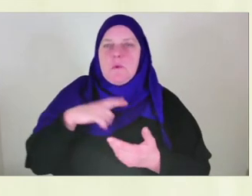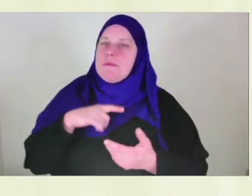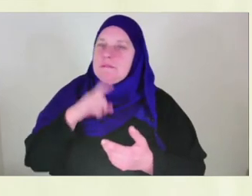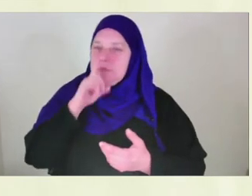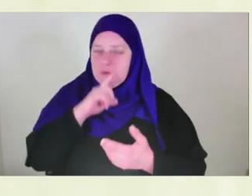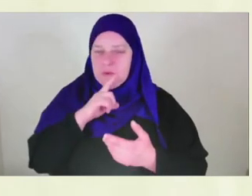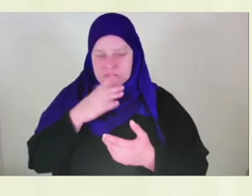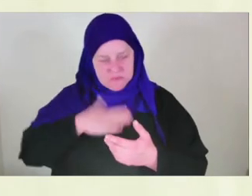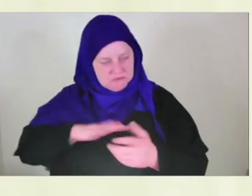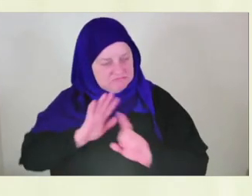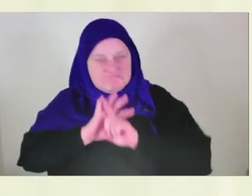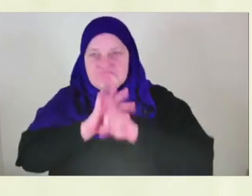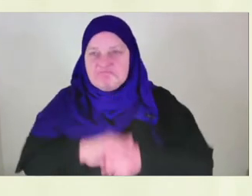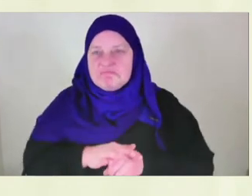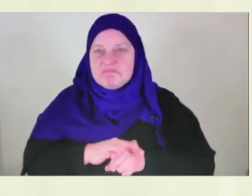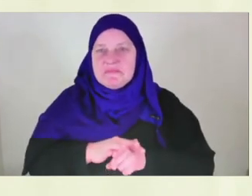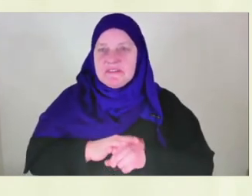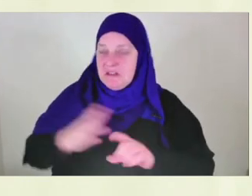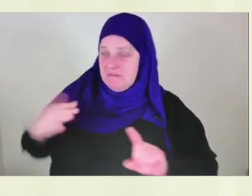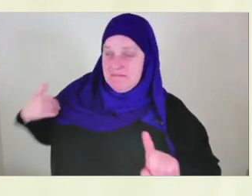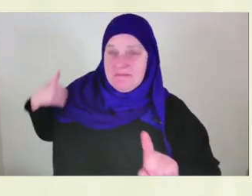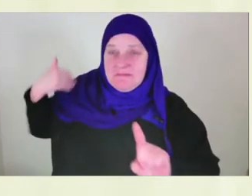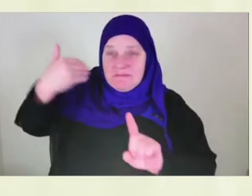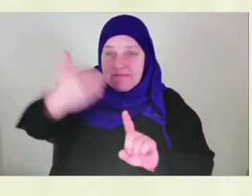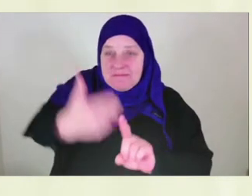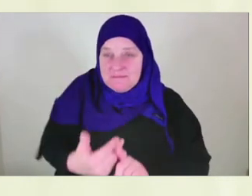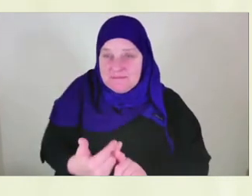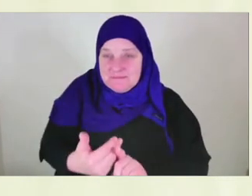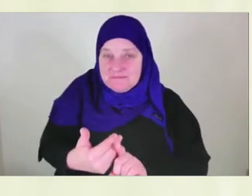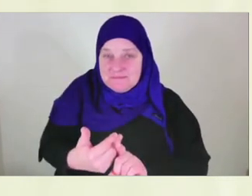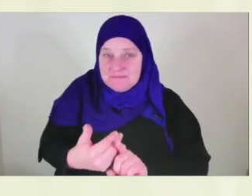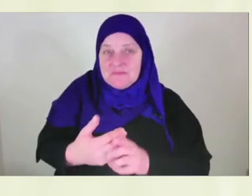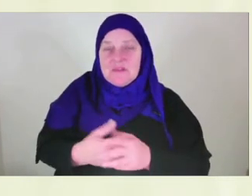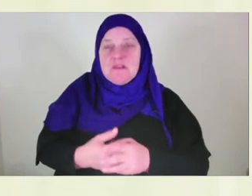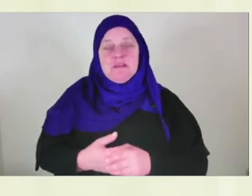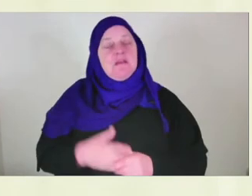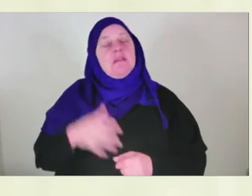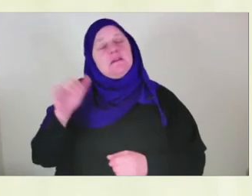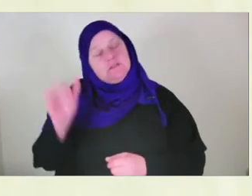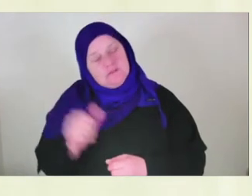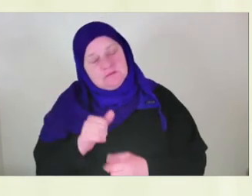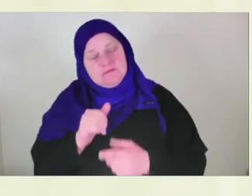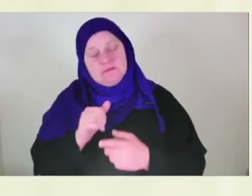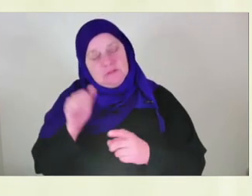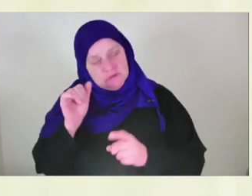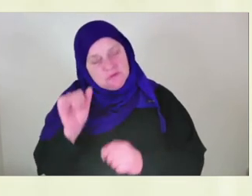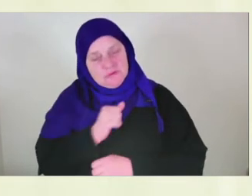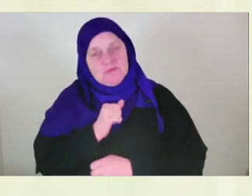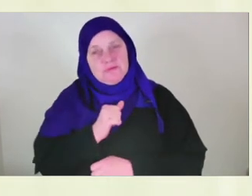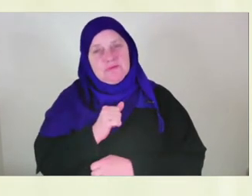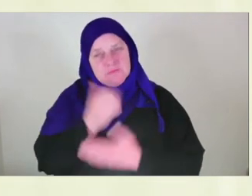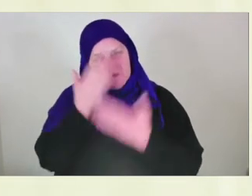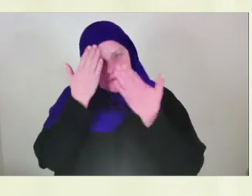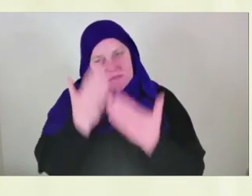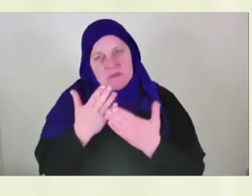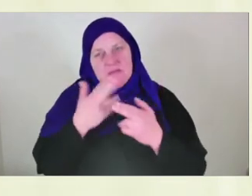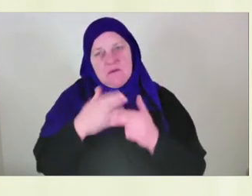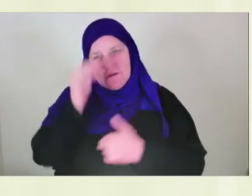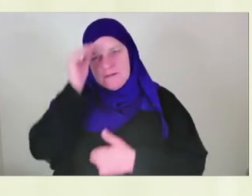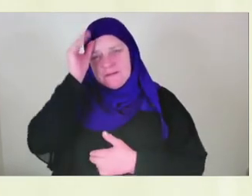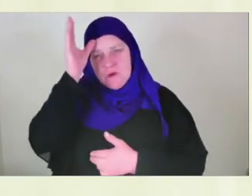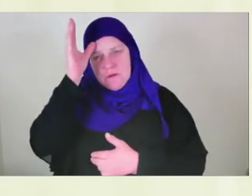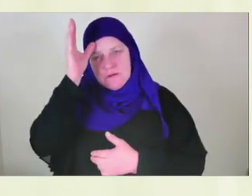and they're not ingrates. They have gratitude to the ulama, and they understand. The other thing that is